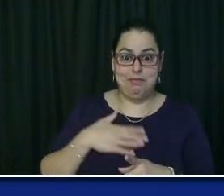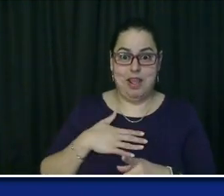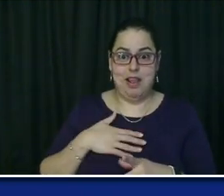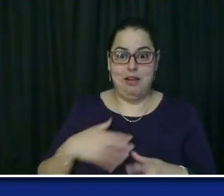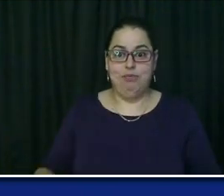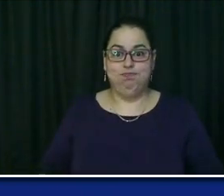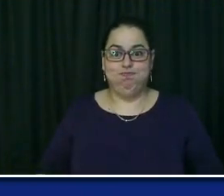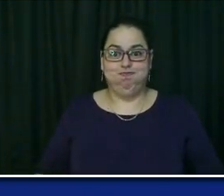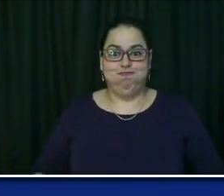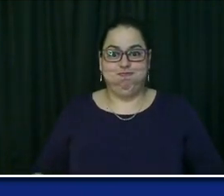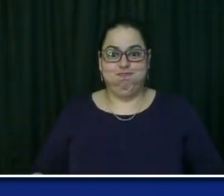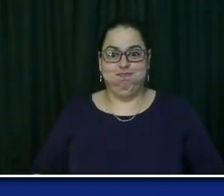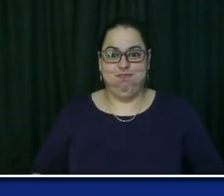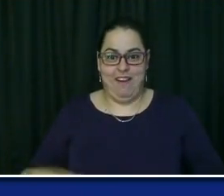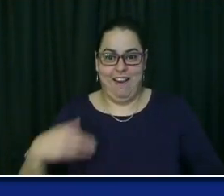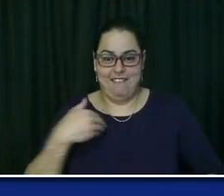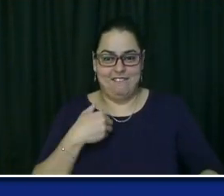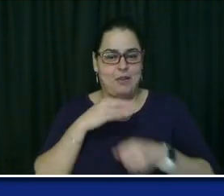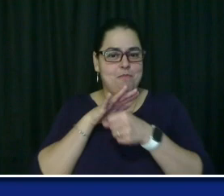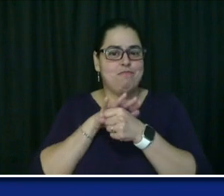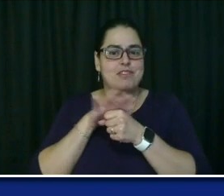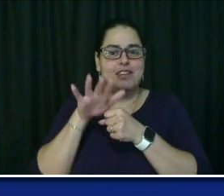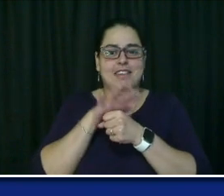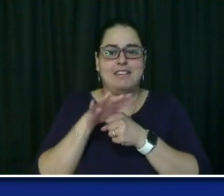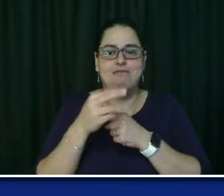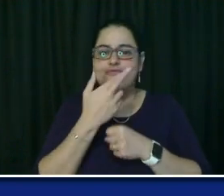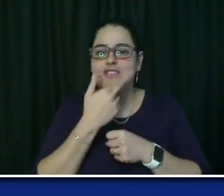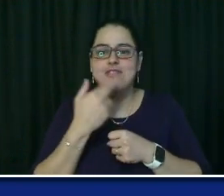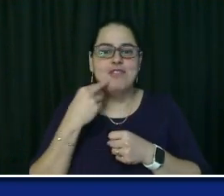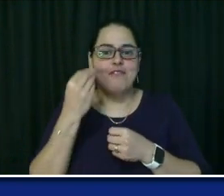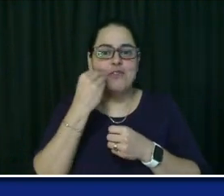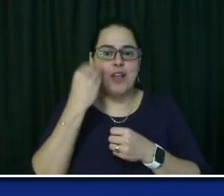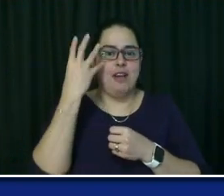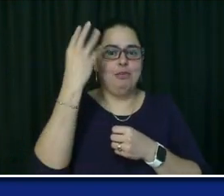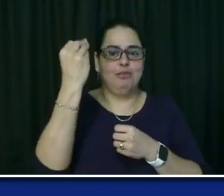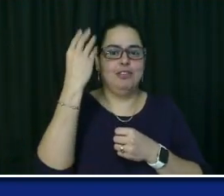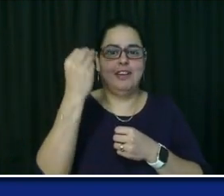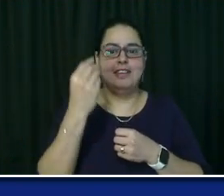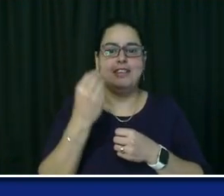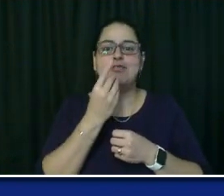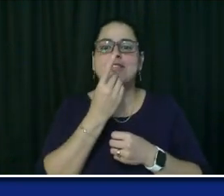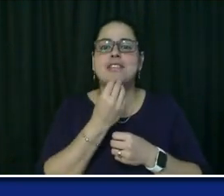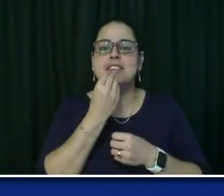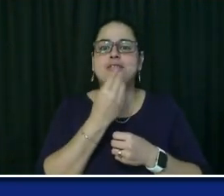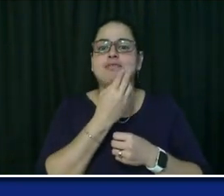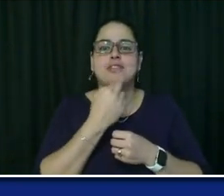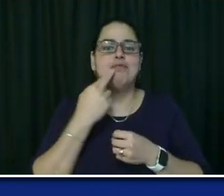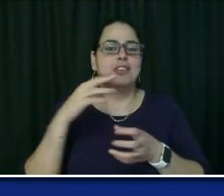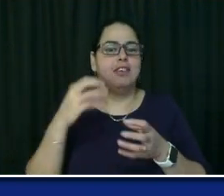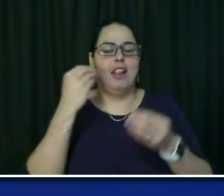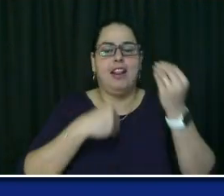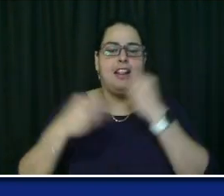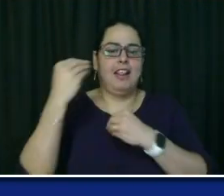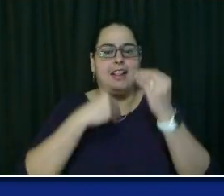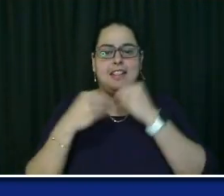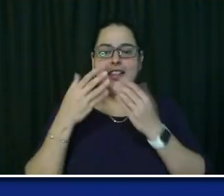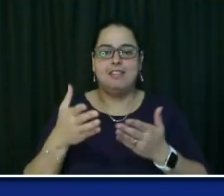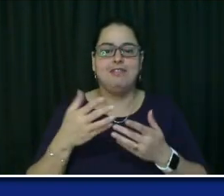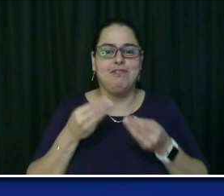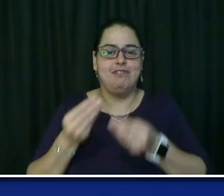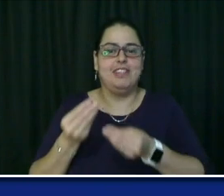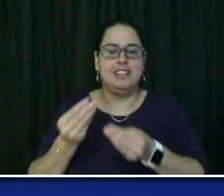still September. You can still do outdoor dining very comfortably. And put a few dollars in the pockets of our Elmsford friends would be very much